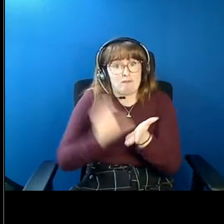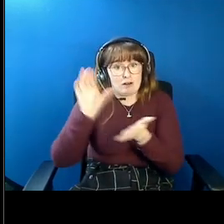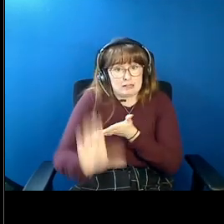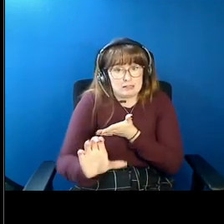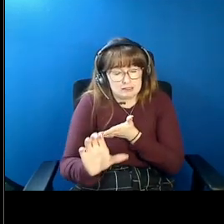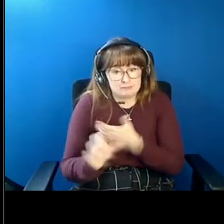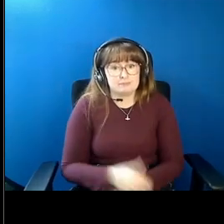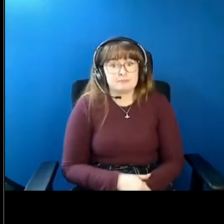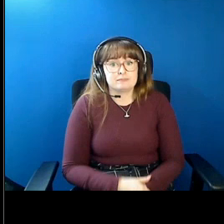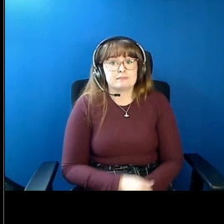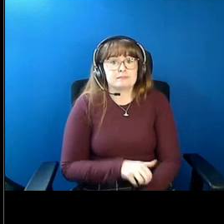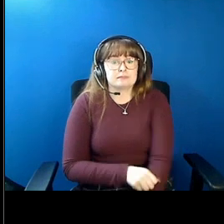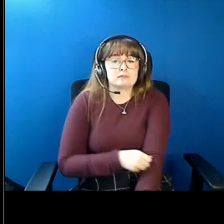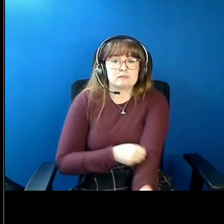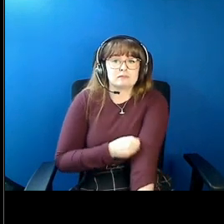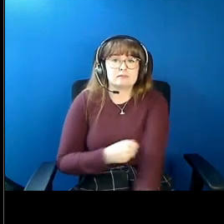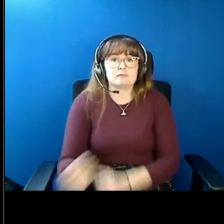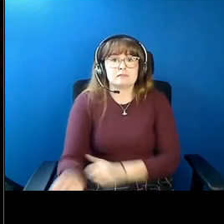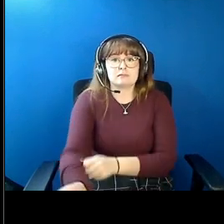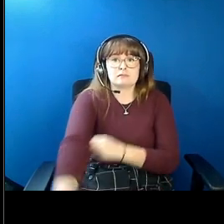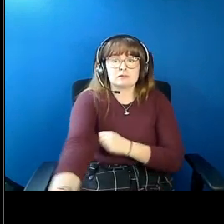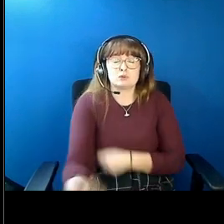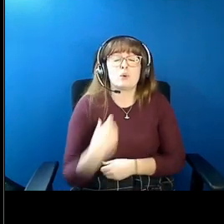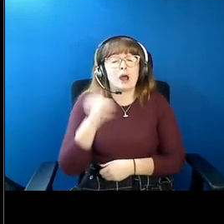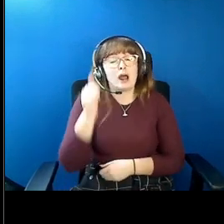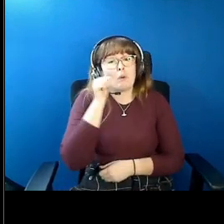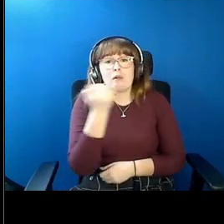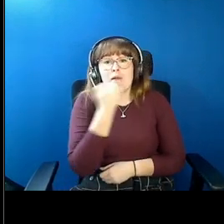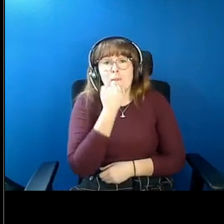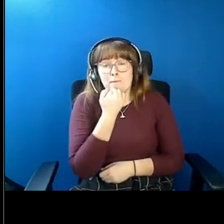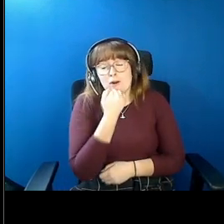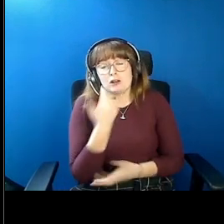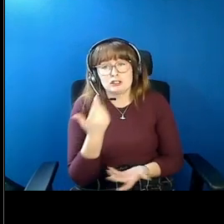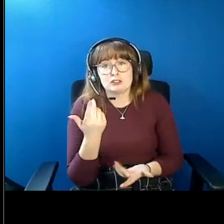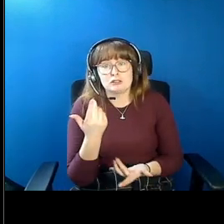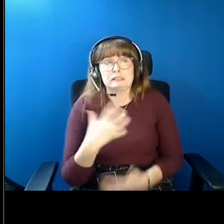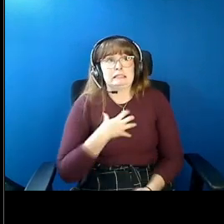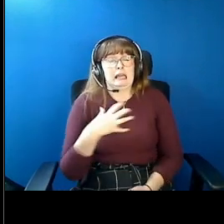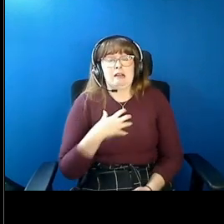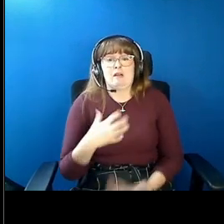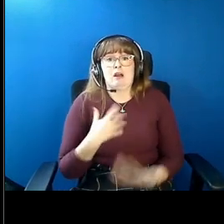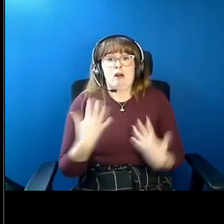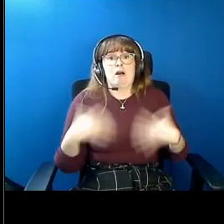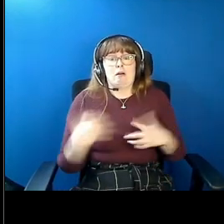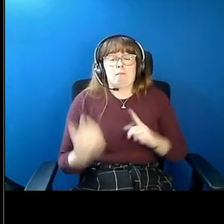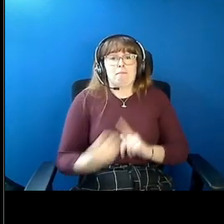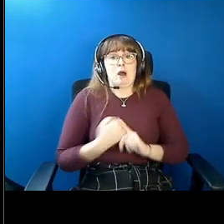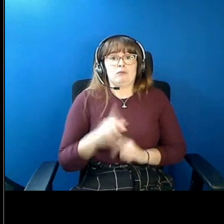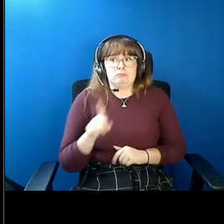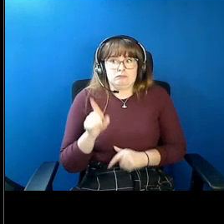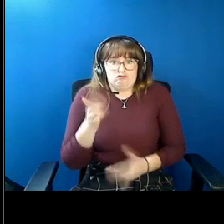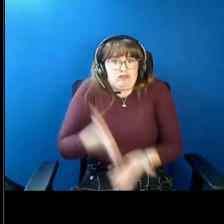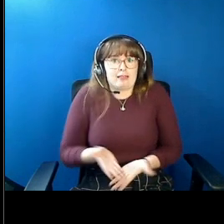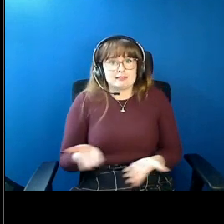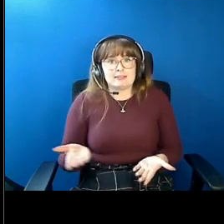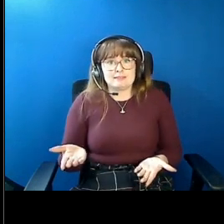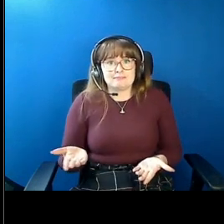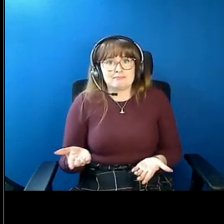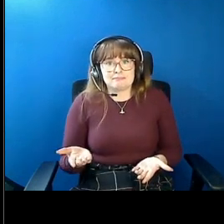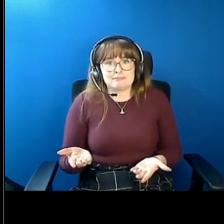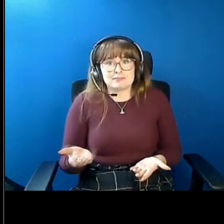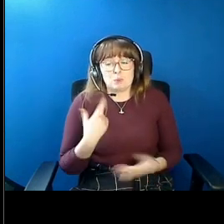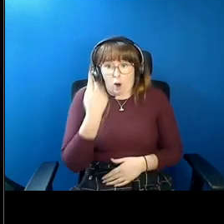BAU. So whilst these numbers are obviously fairly scary potentially, that's the reality. And so by understanding that and